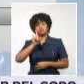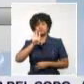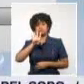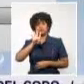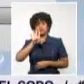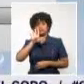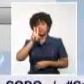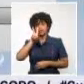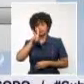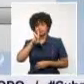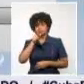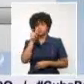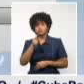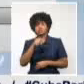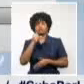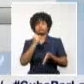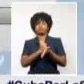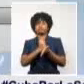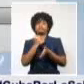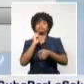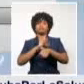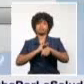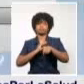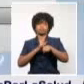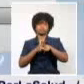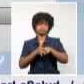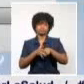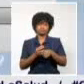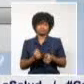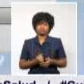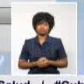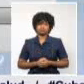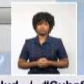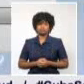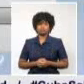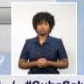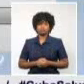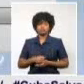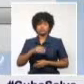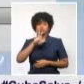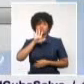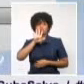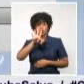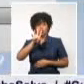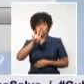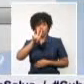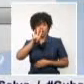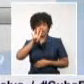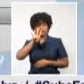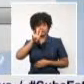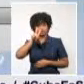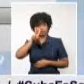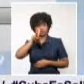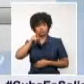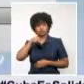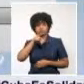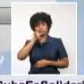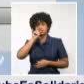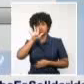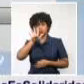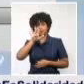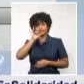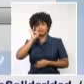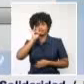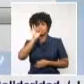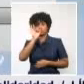1,475,942 confirmed cases, representing 42.57% of the total reported cases in the world. In a single